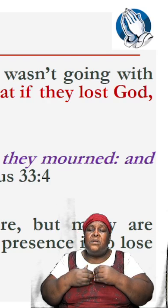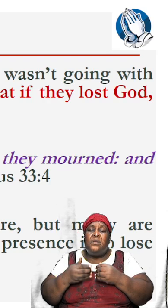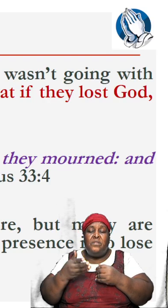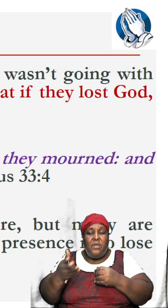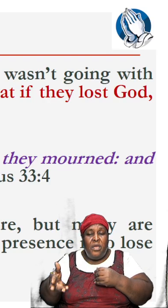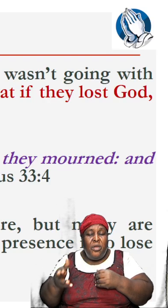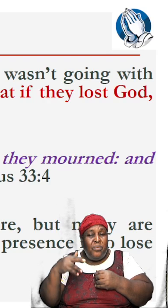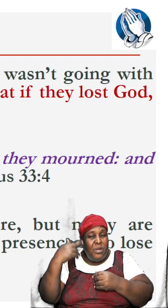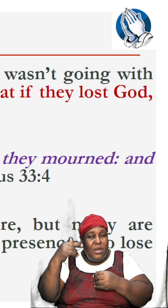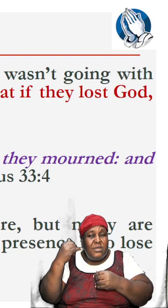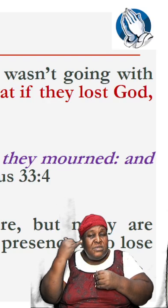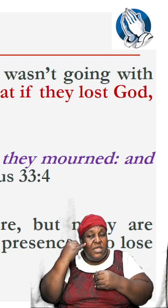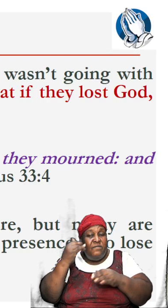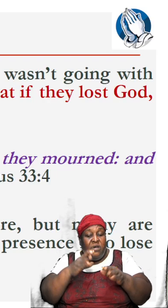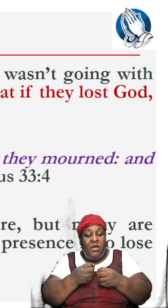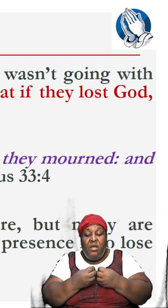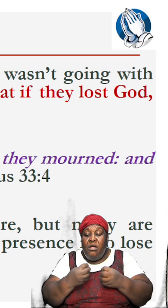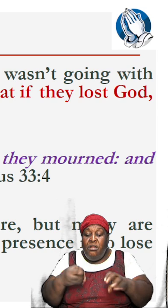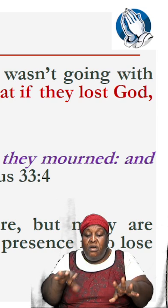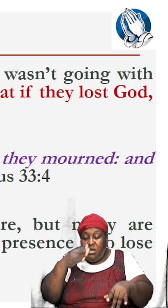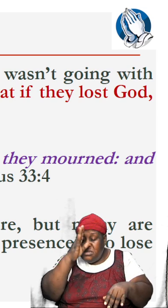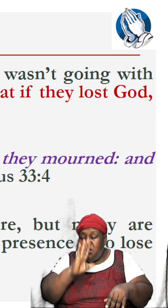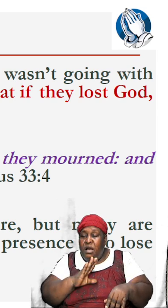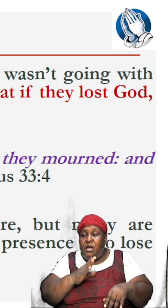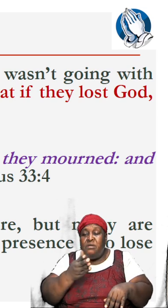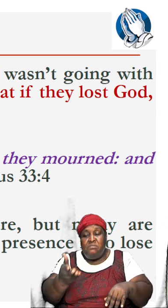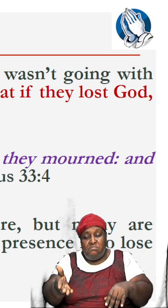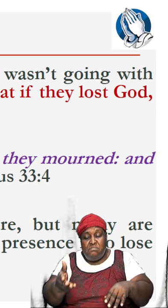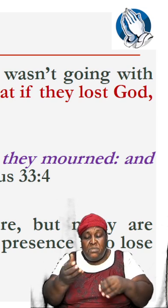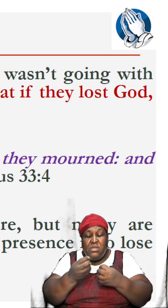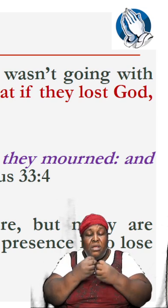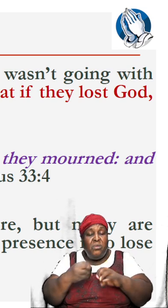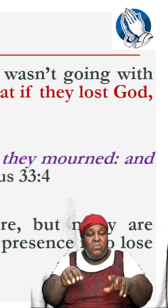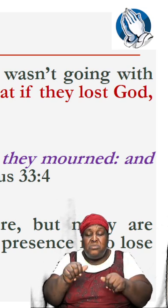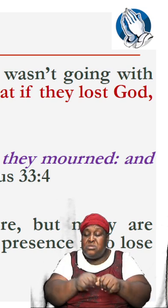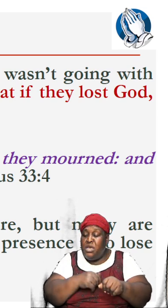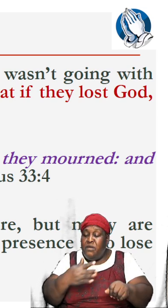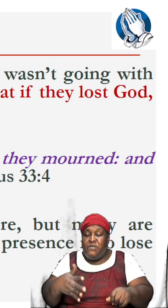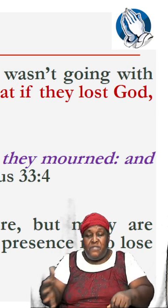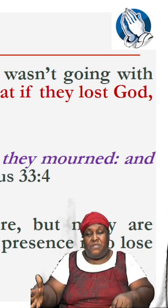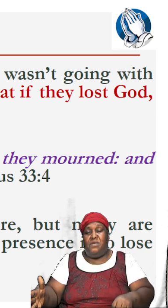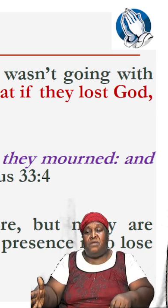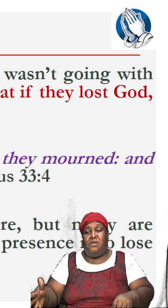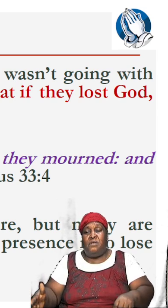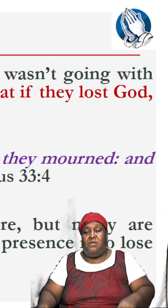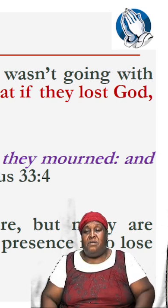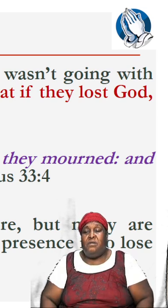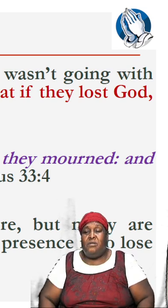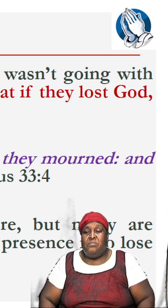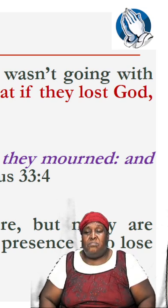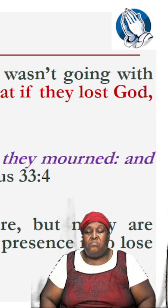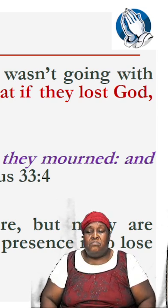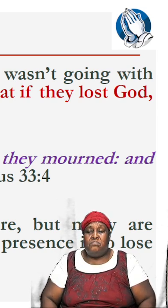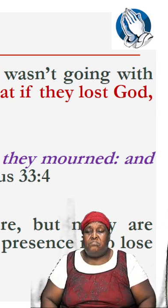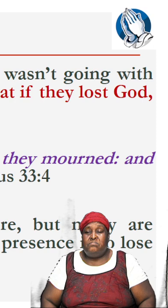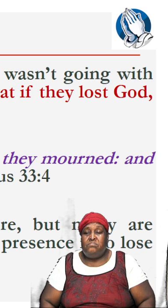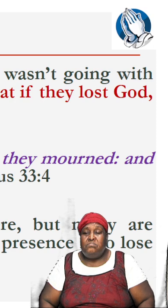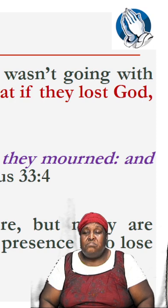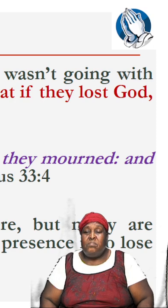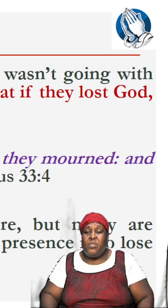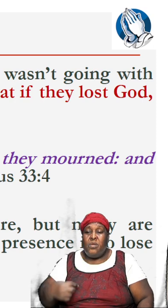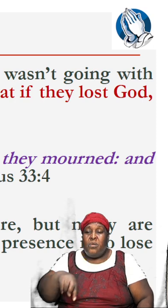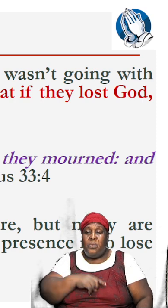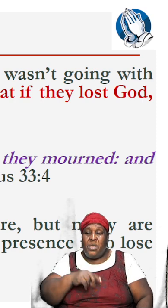lost God, they lose everything. Remember, you know, in chapter 32, praise God, we